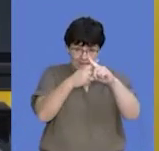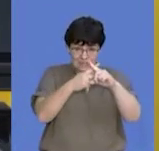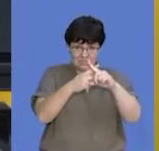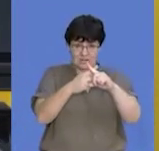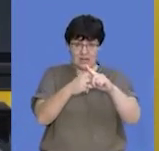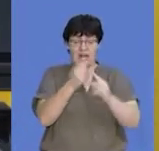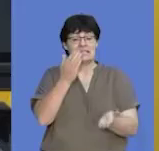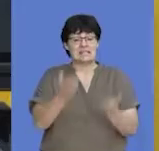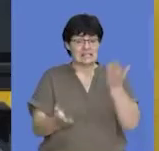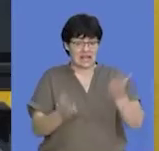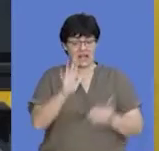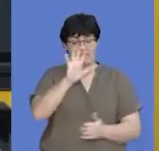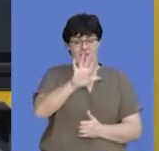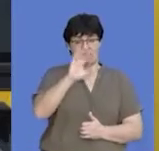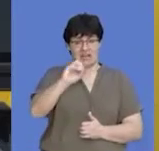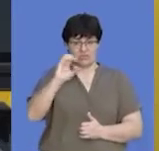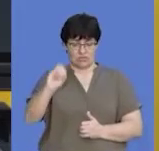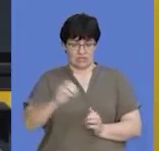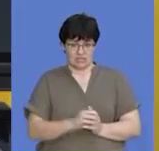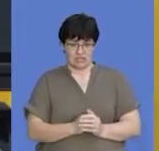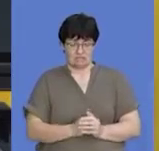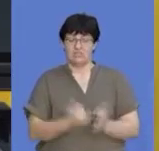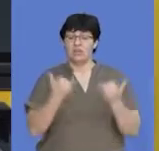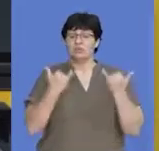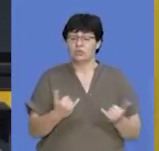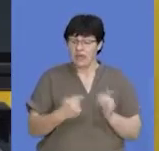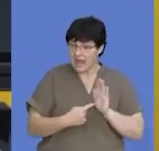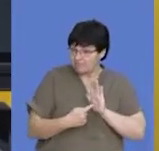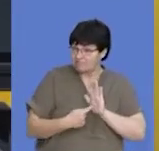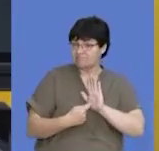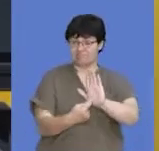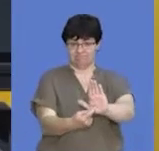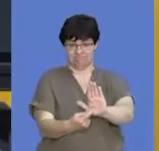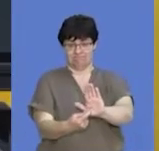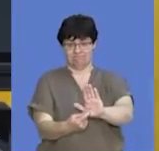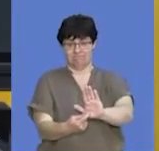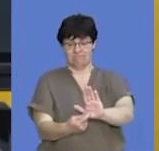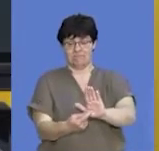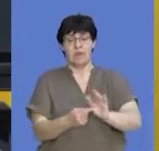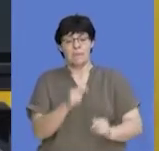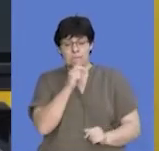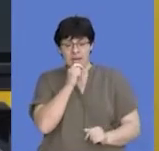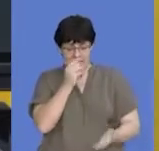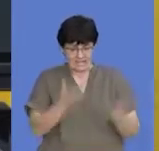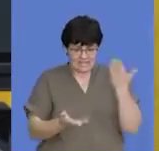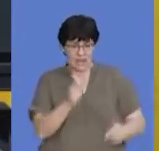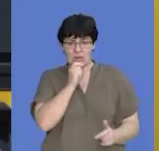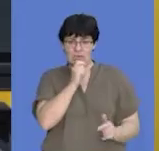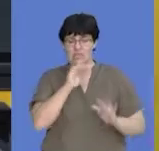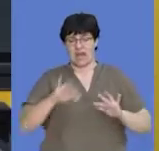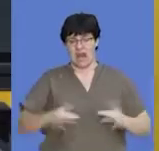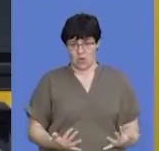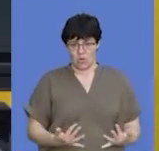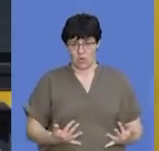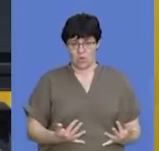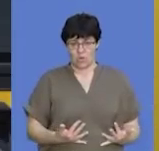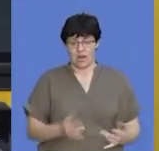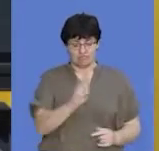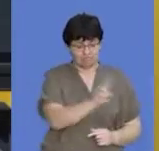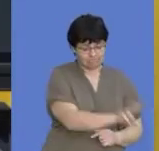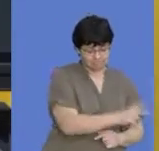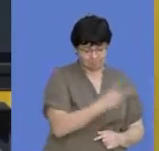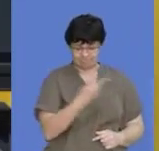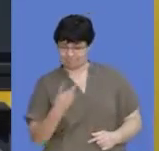by a scale of 500. Today's examples will show you how you use those scales and how we convert